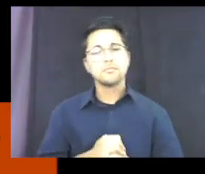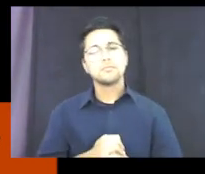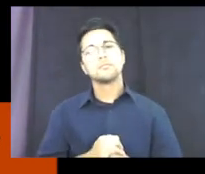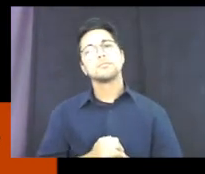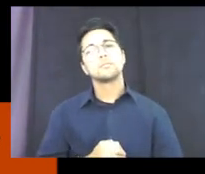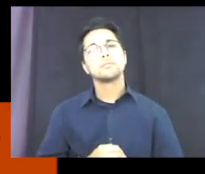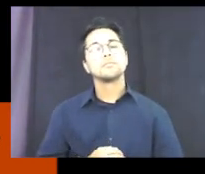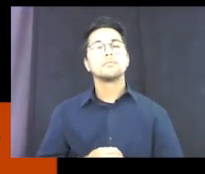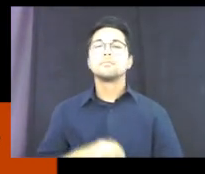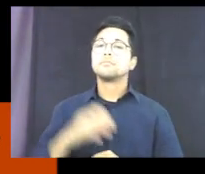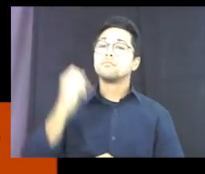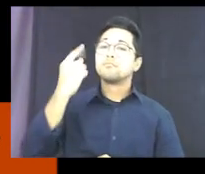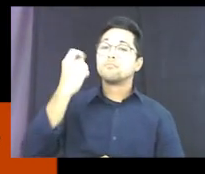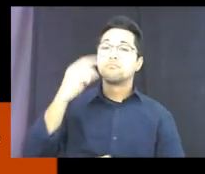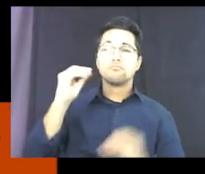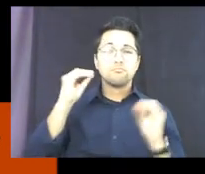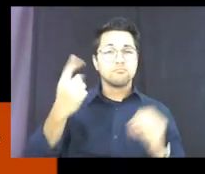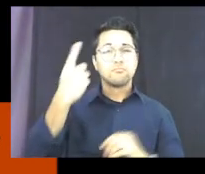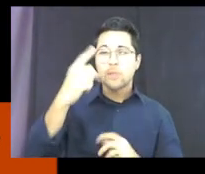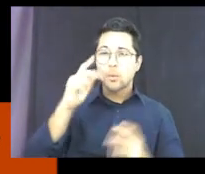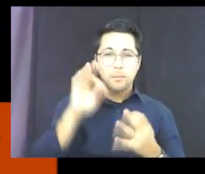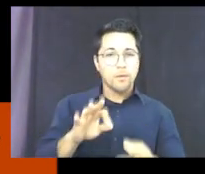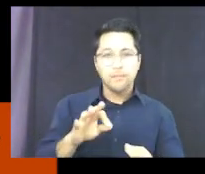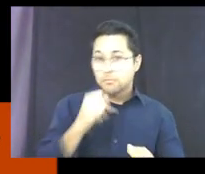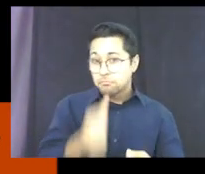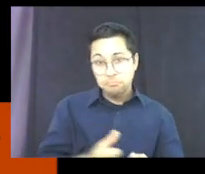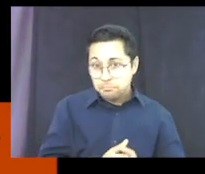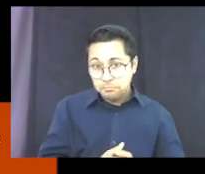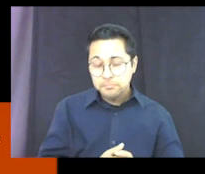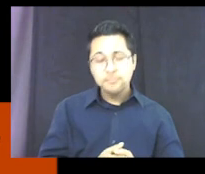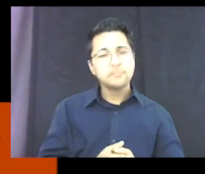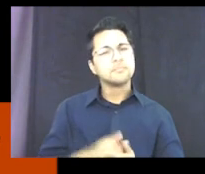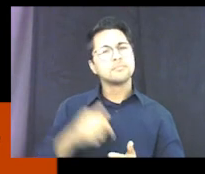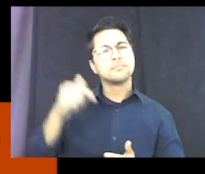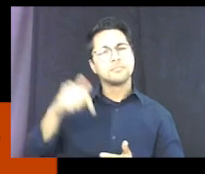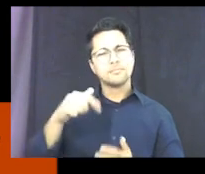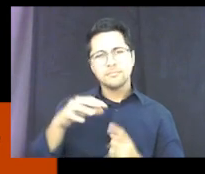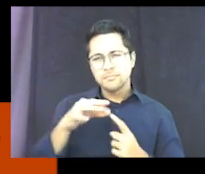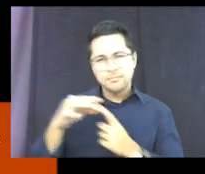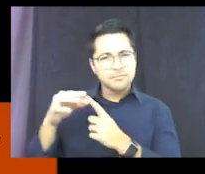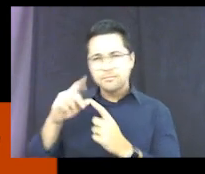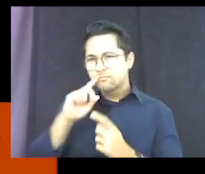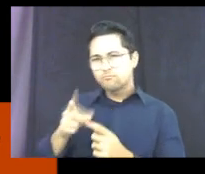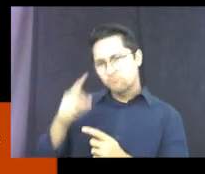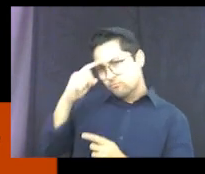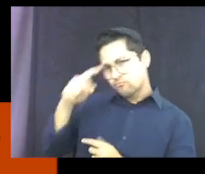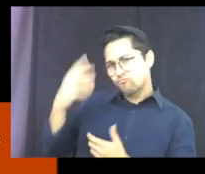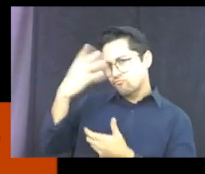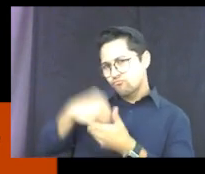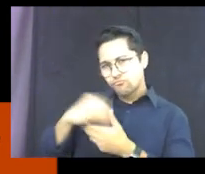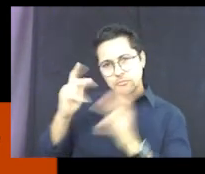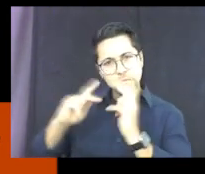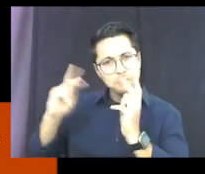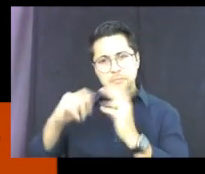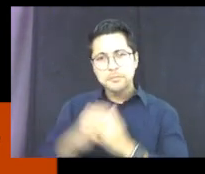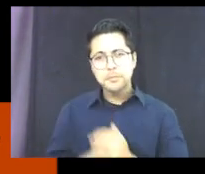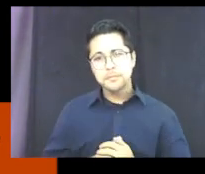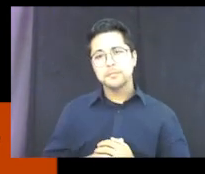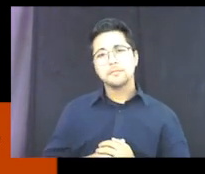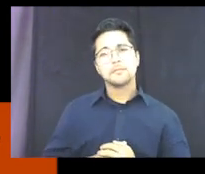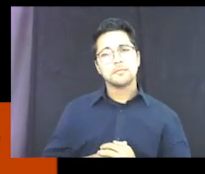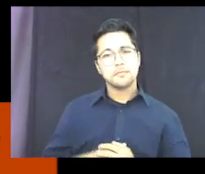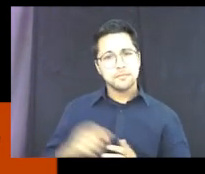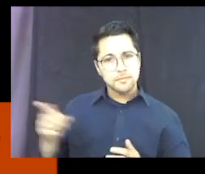No one is perfect. This is especially true for autistic people that have